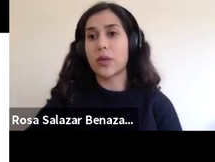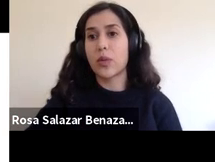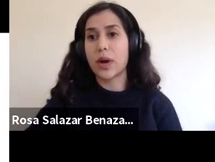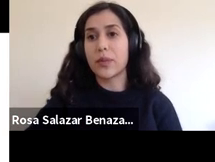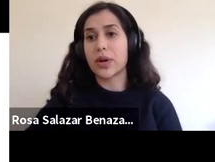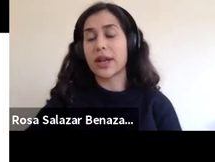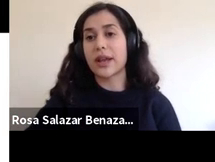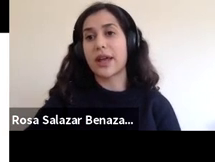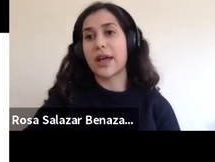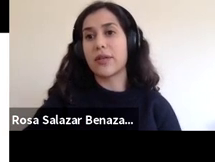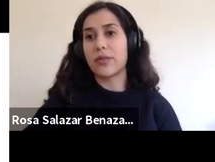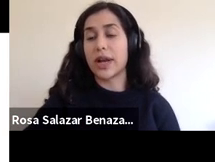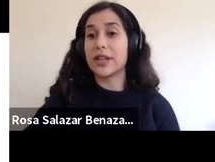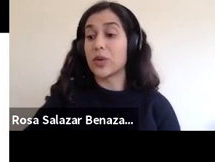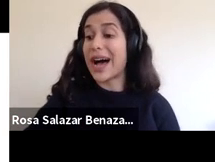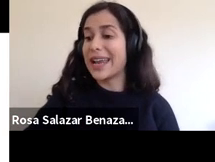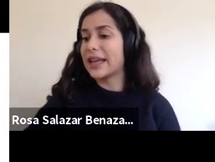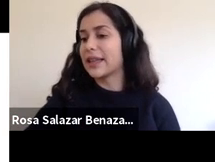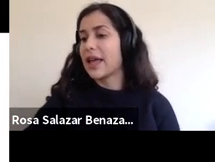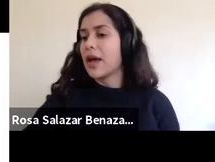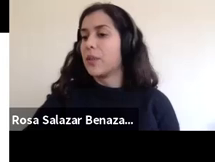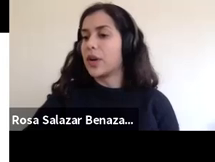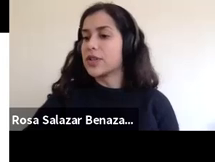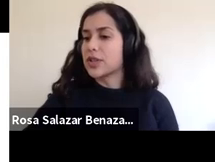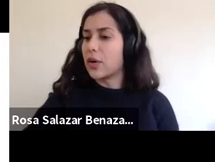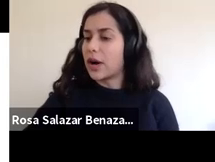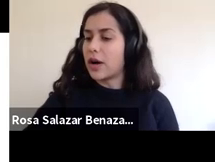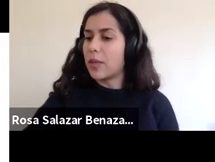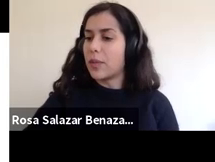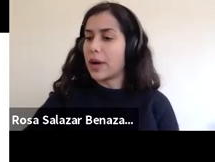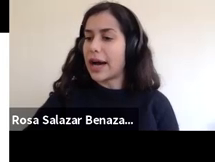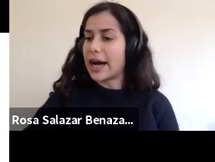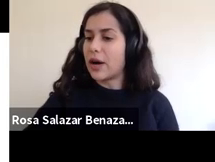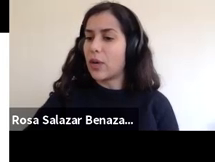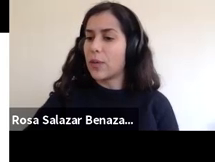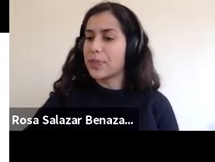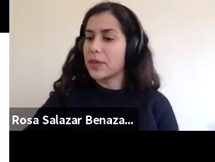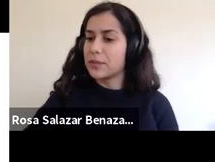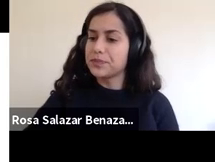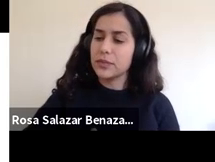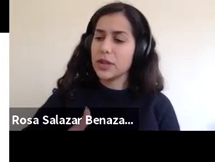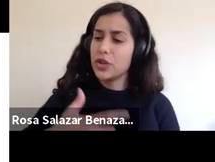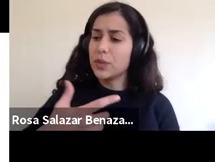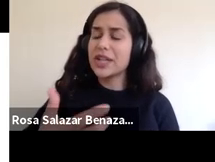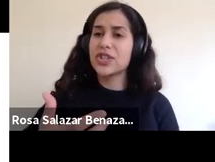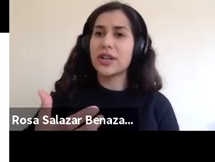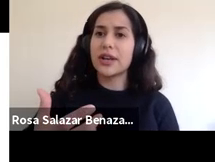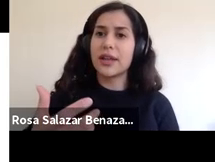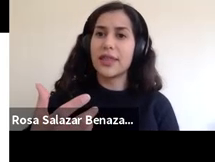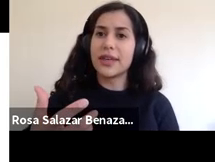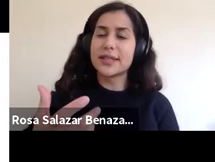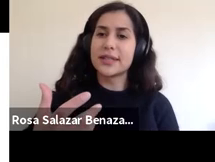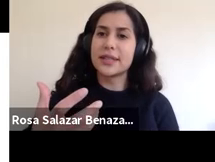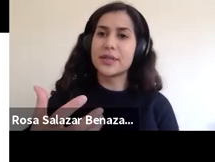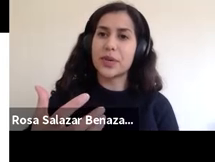was quite important and relevant to highlight. But also how you